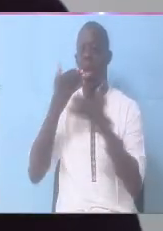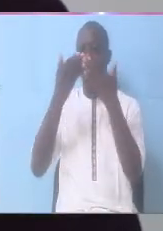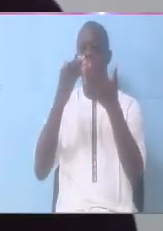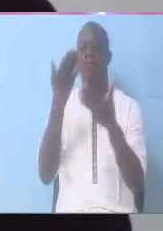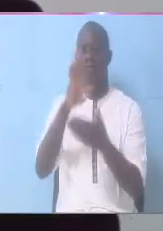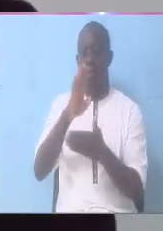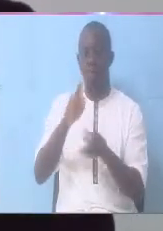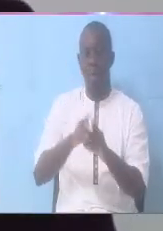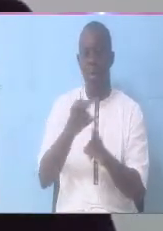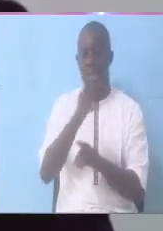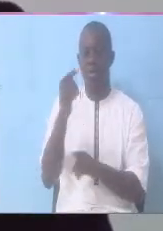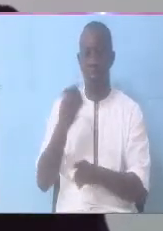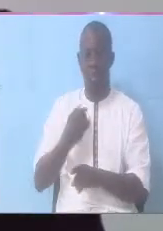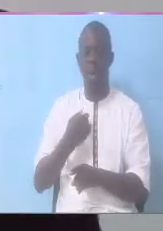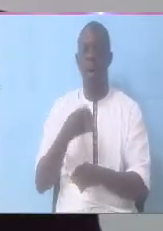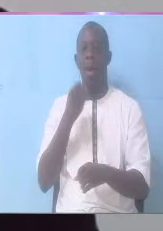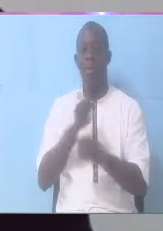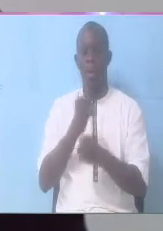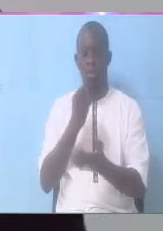they deal with them. No,